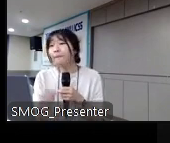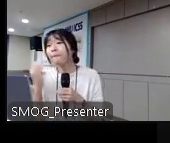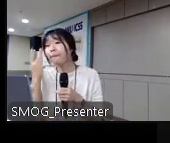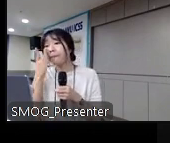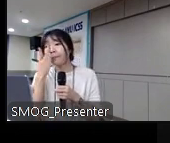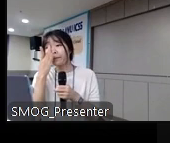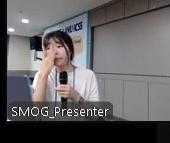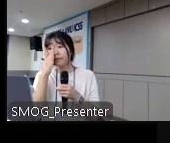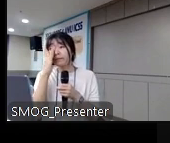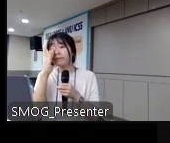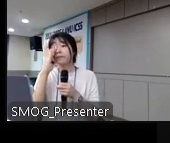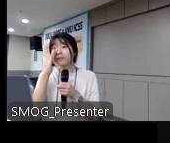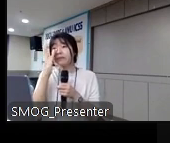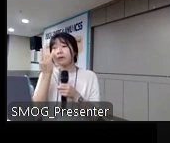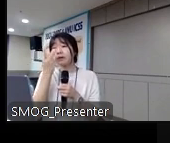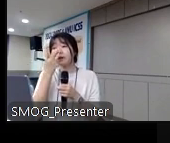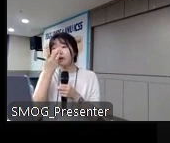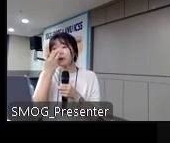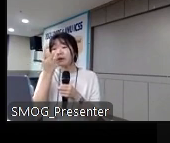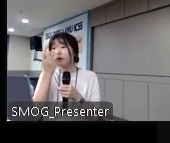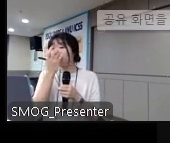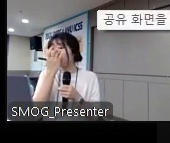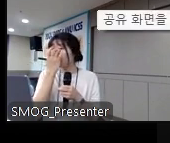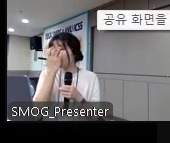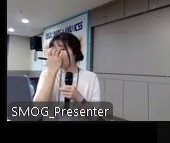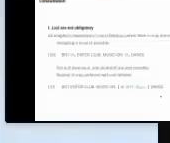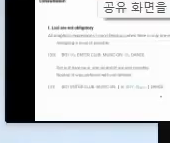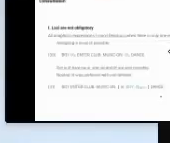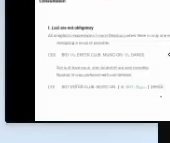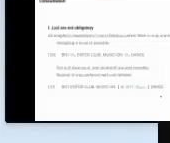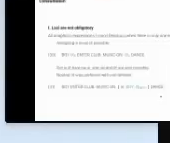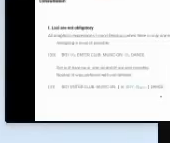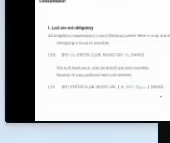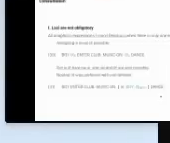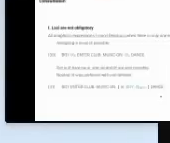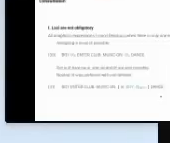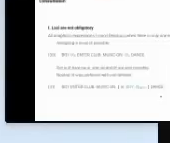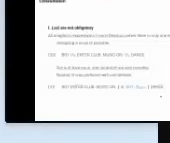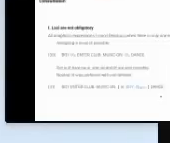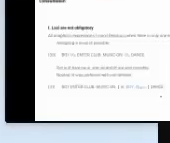related to this question. So